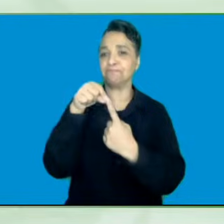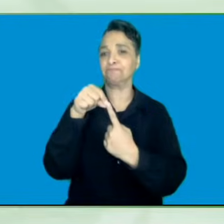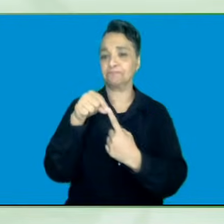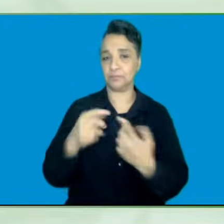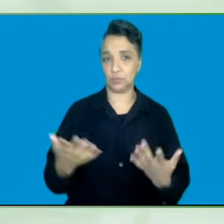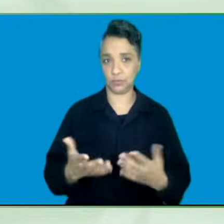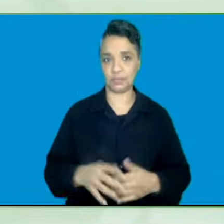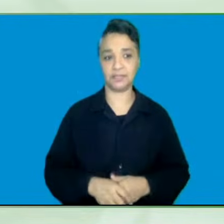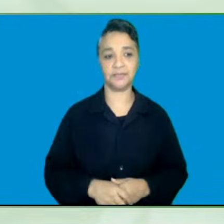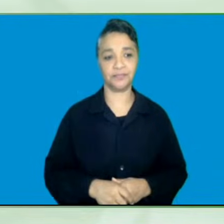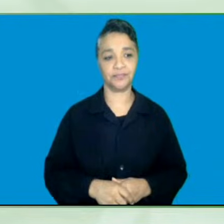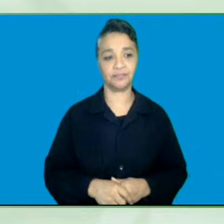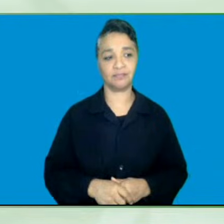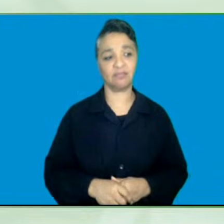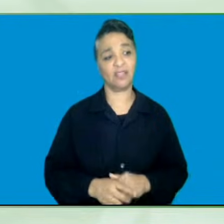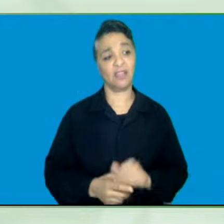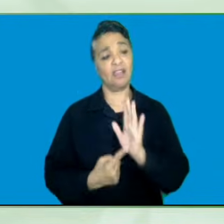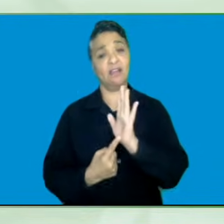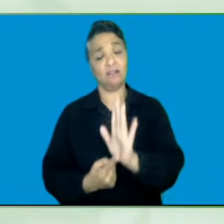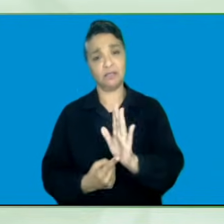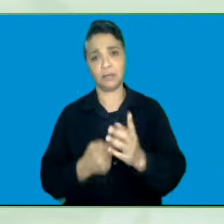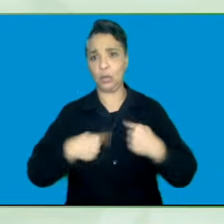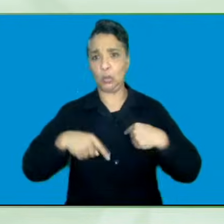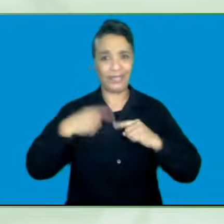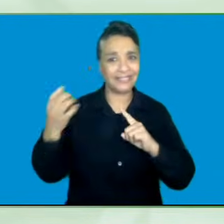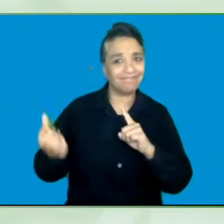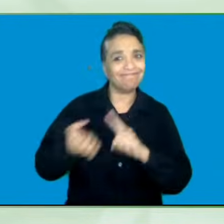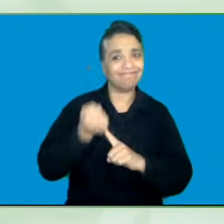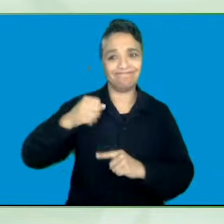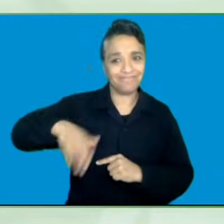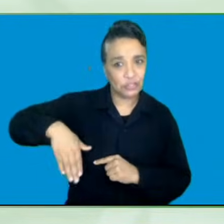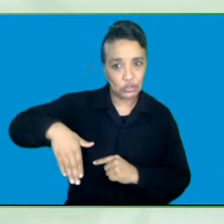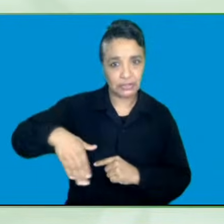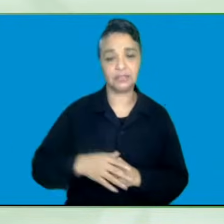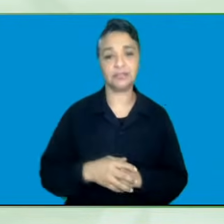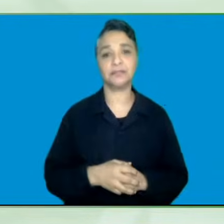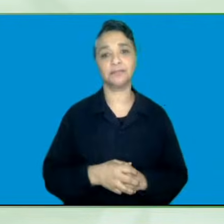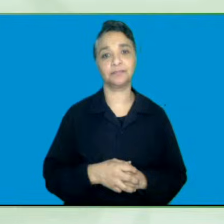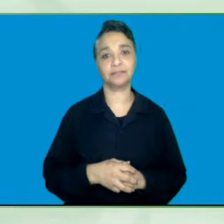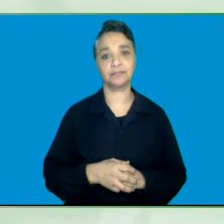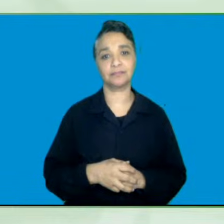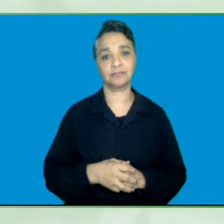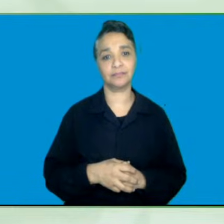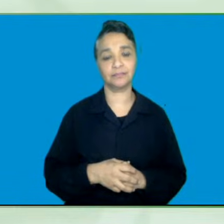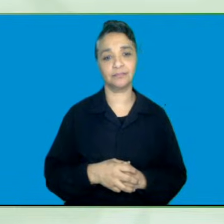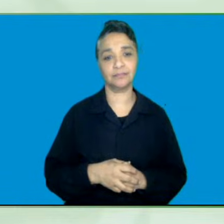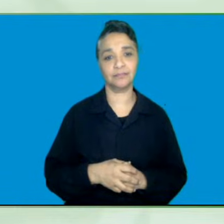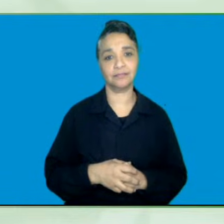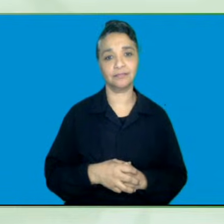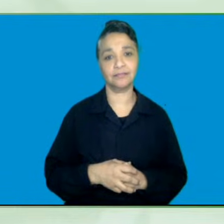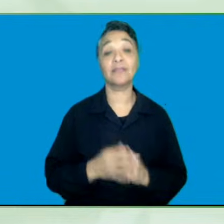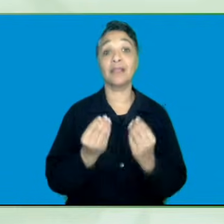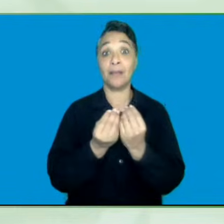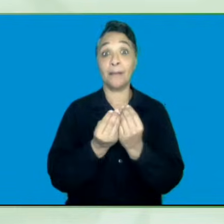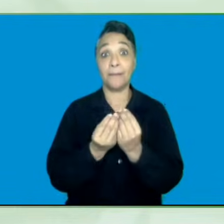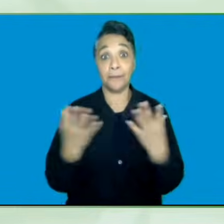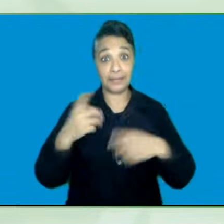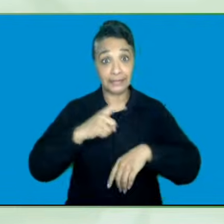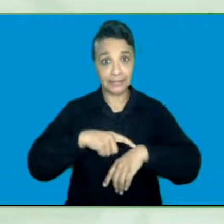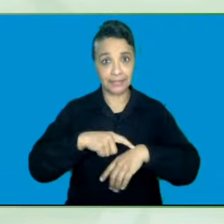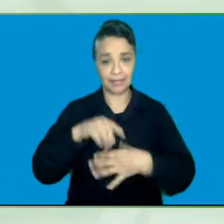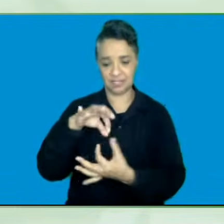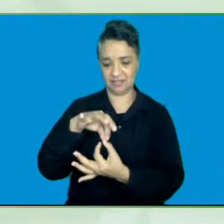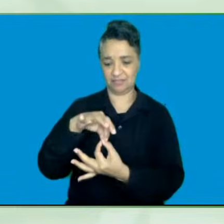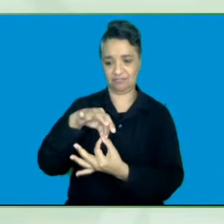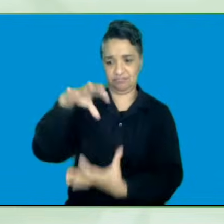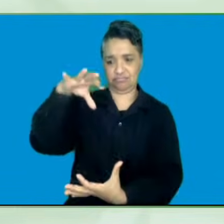the potential is not being fully realized, and that is that there is often a disconnect between